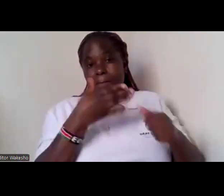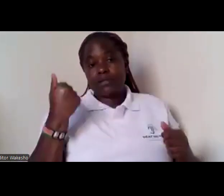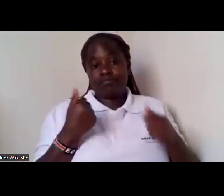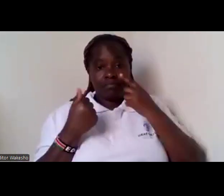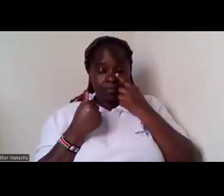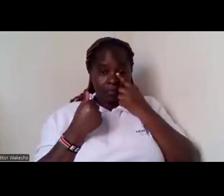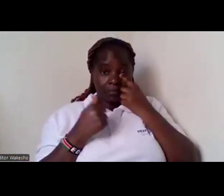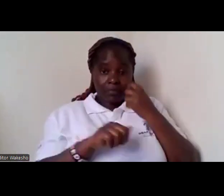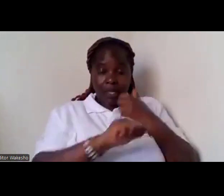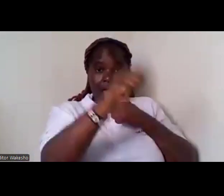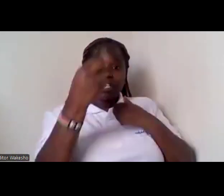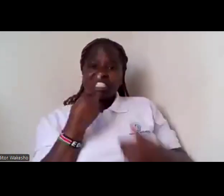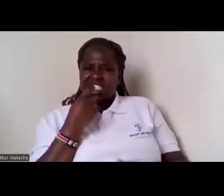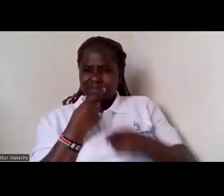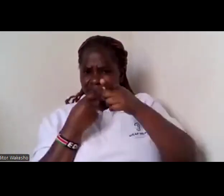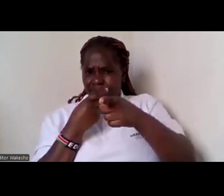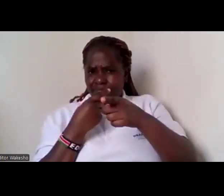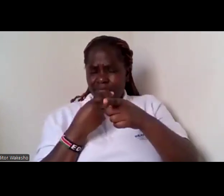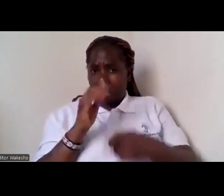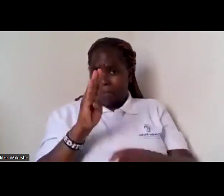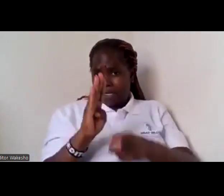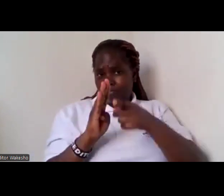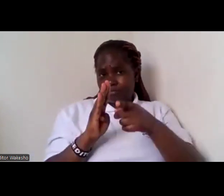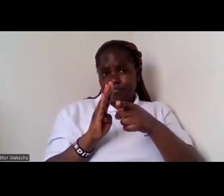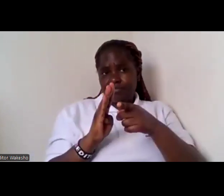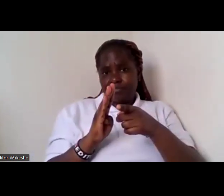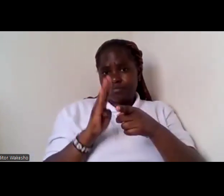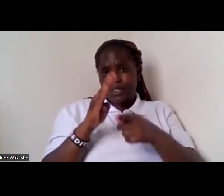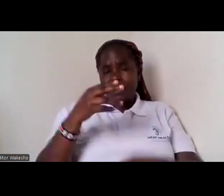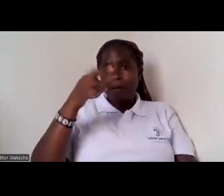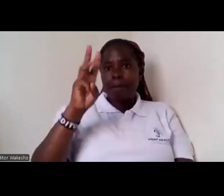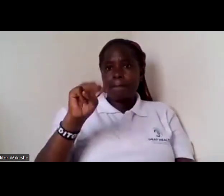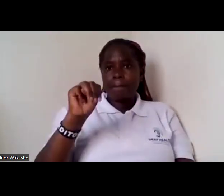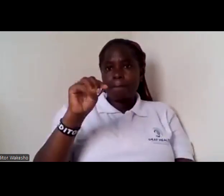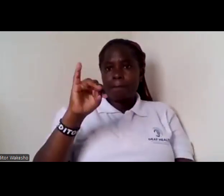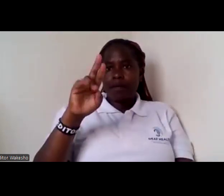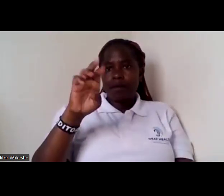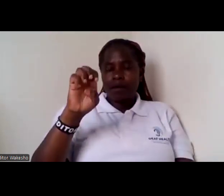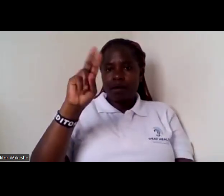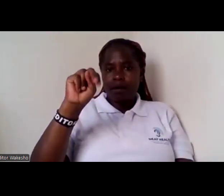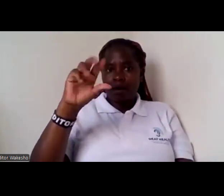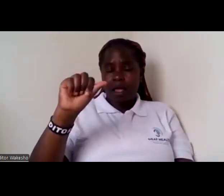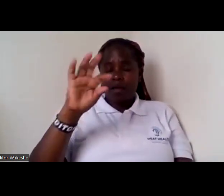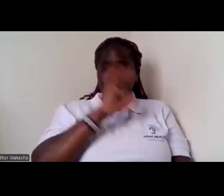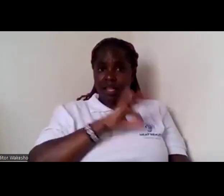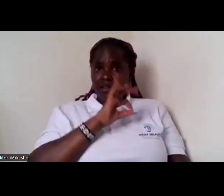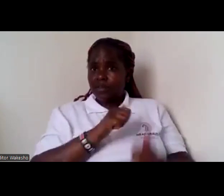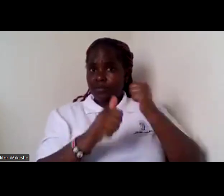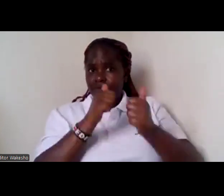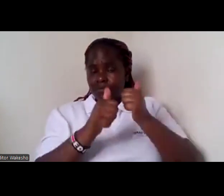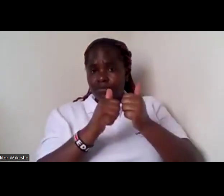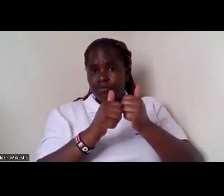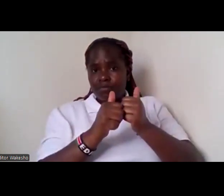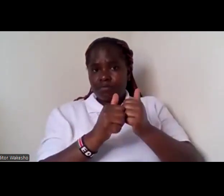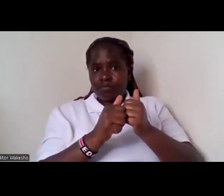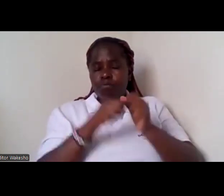The hormonal releasing device, this one called the Mirena, one big advantage is that it can last up